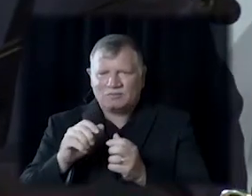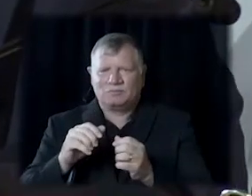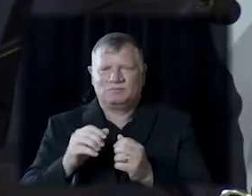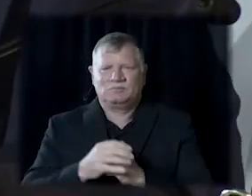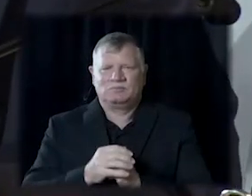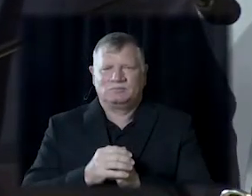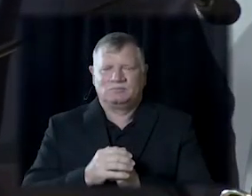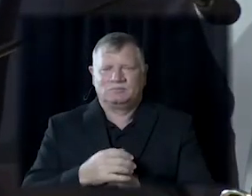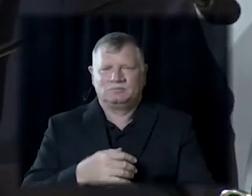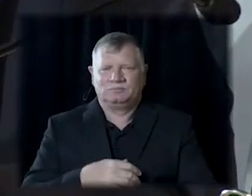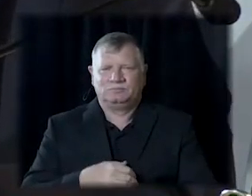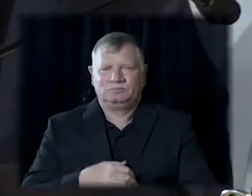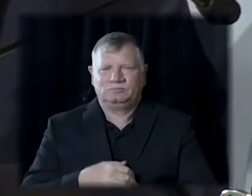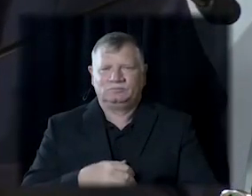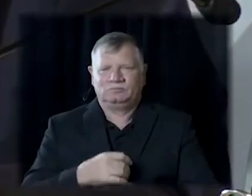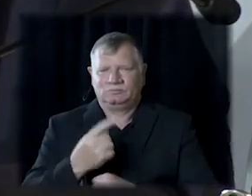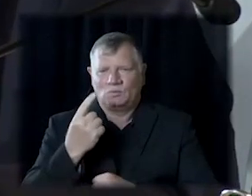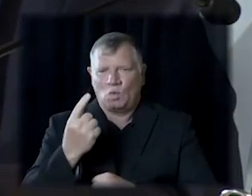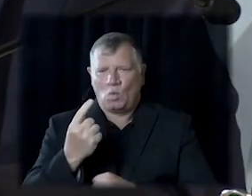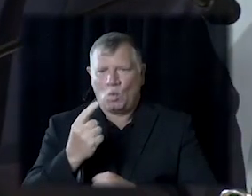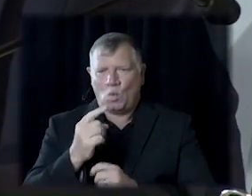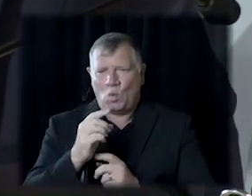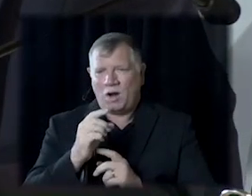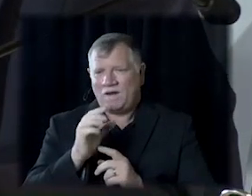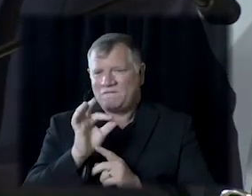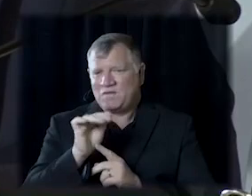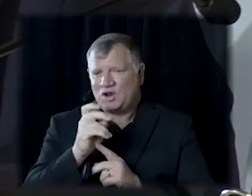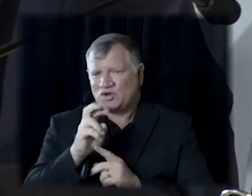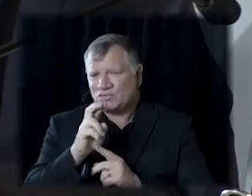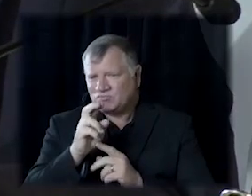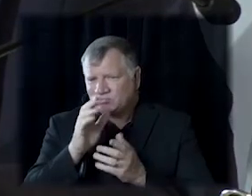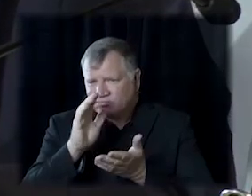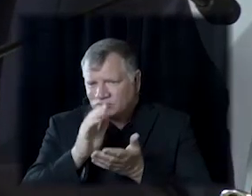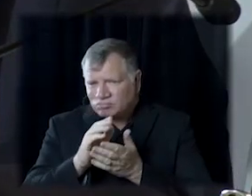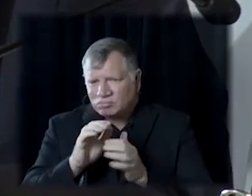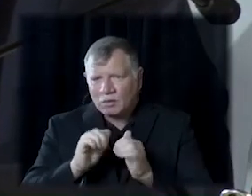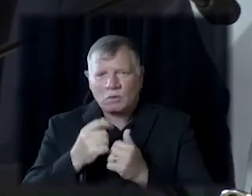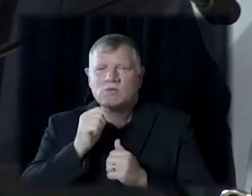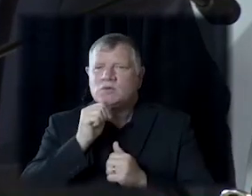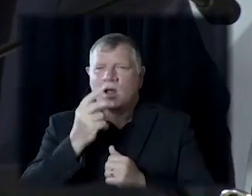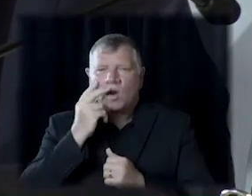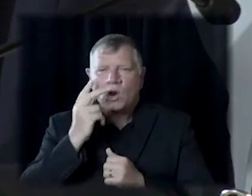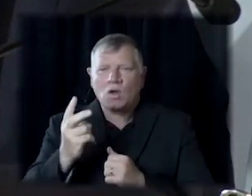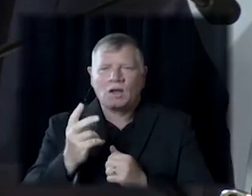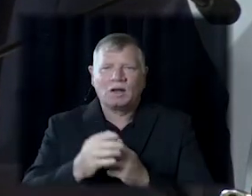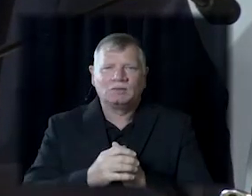filters. One filter was we were not going to look at